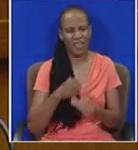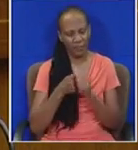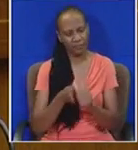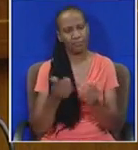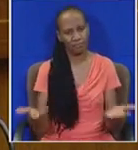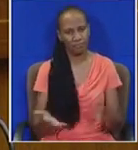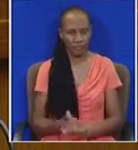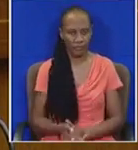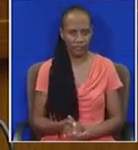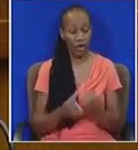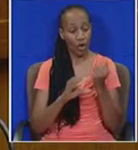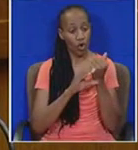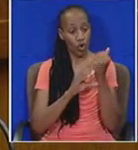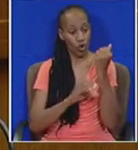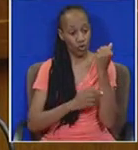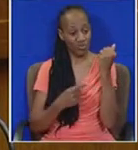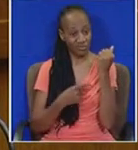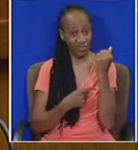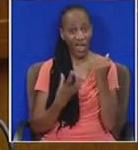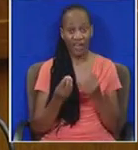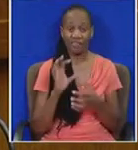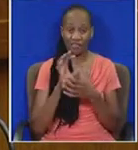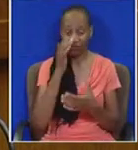Constitution Trust Bond is a platform